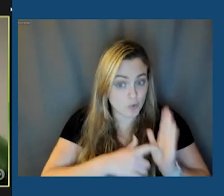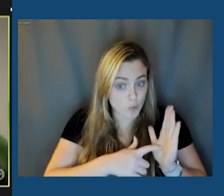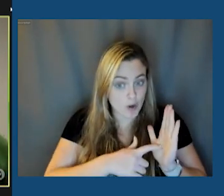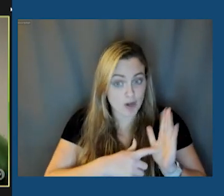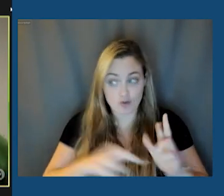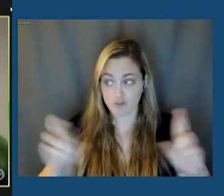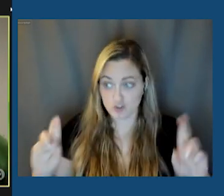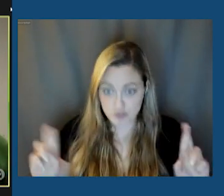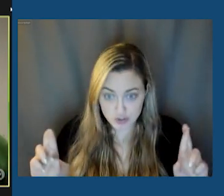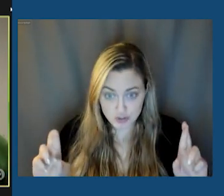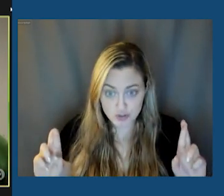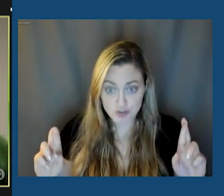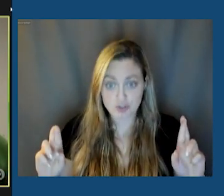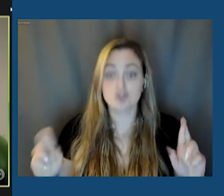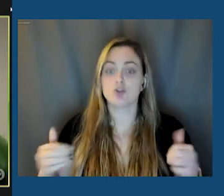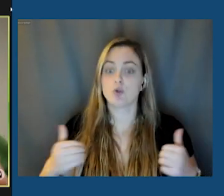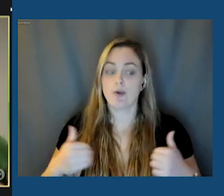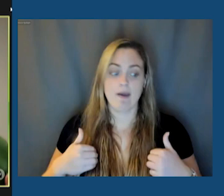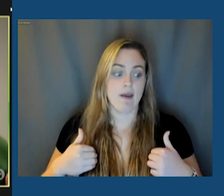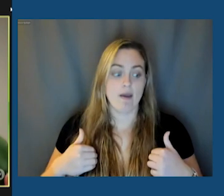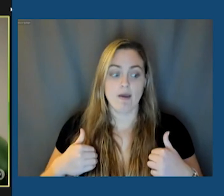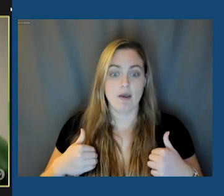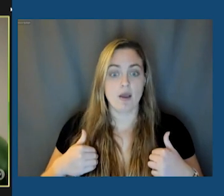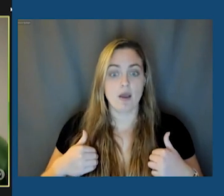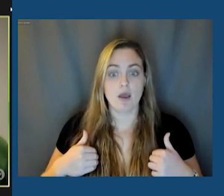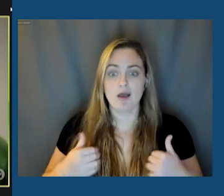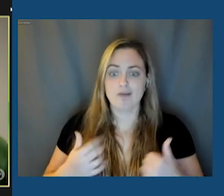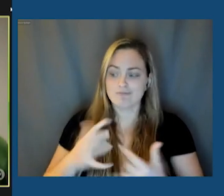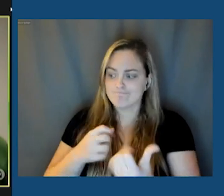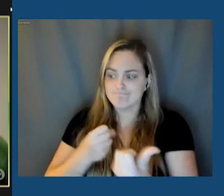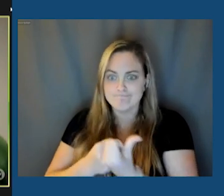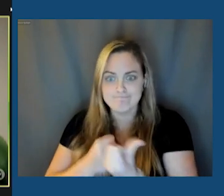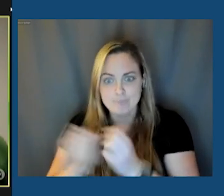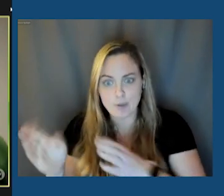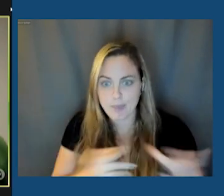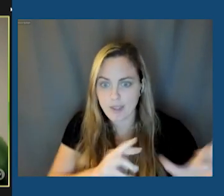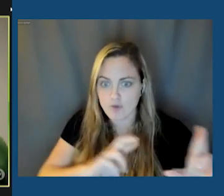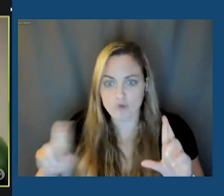refrigeration, that you have a backup plan for that.